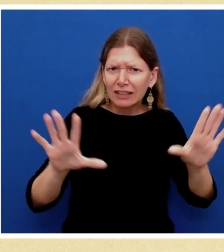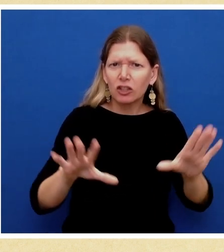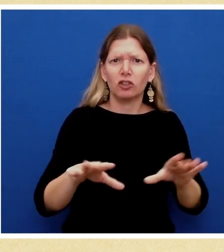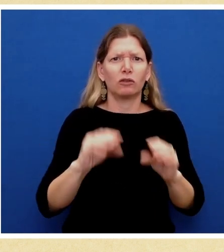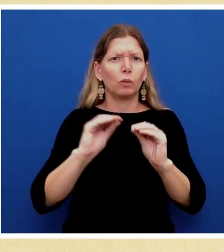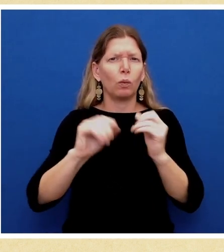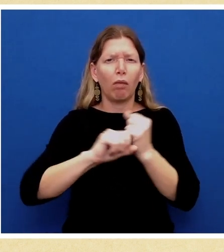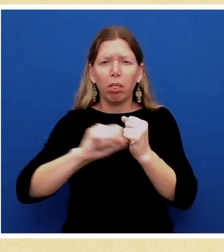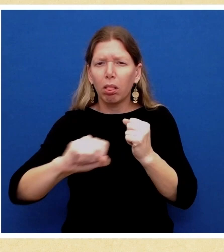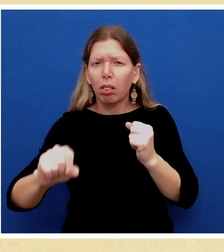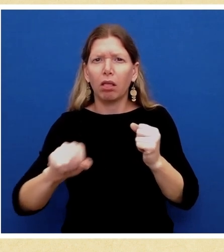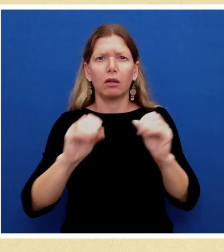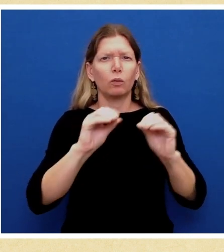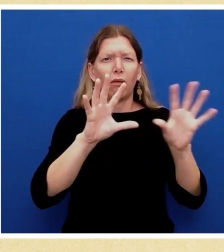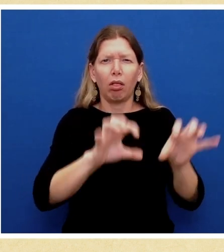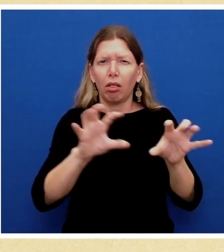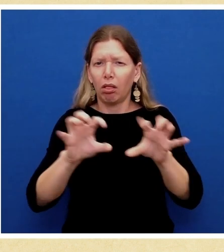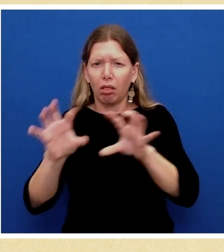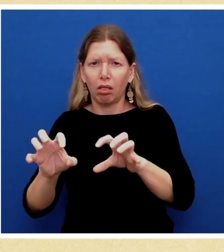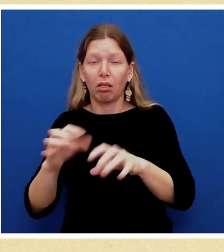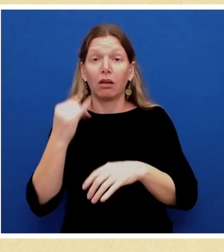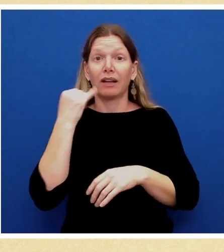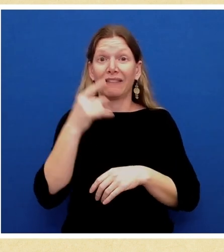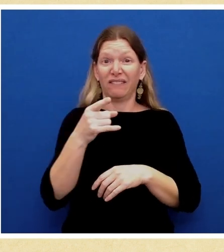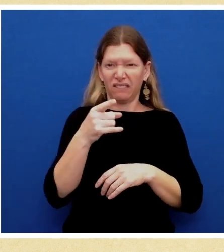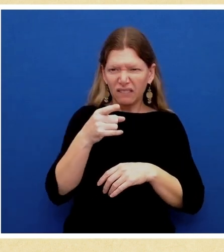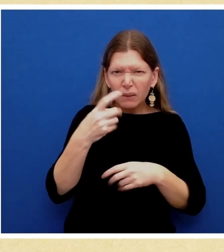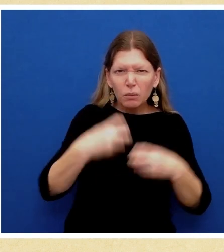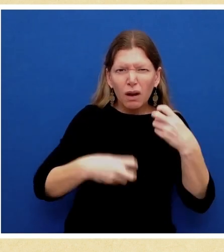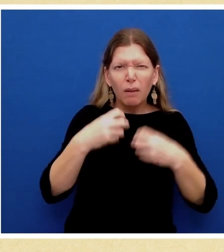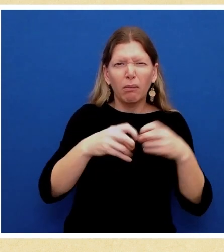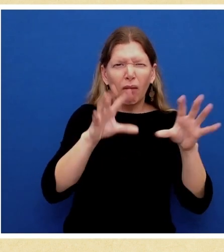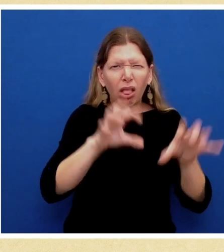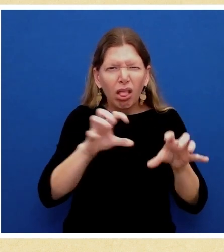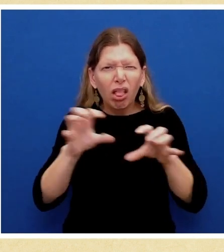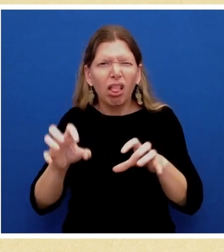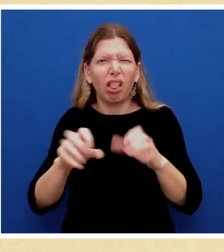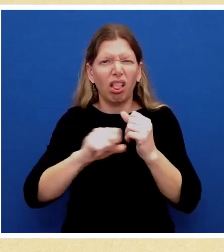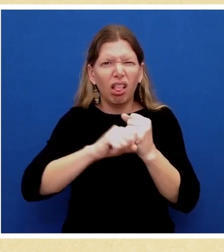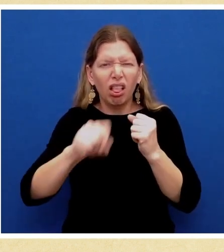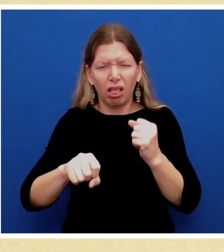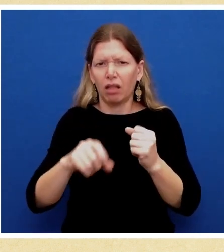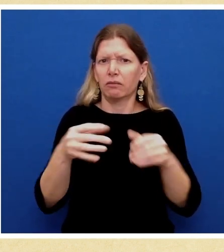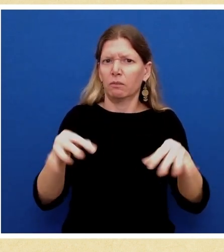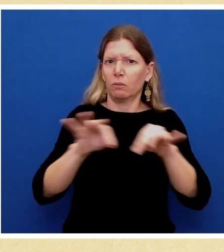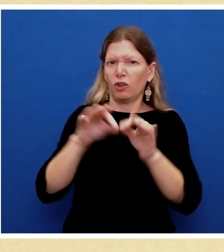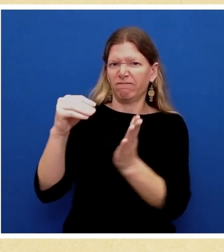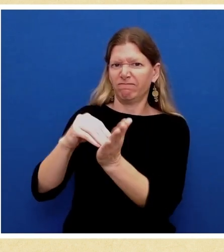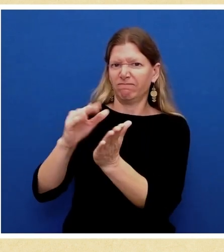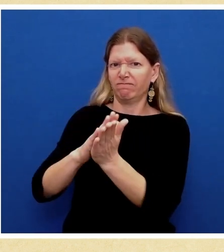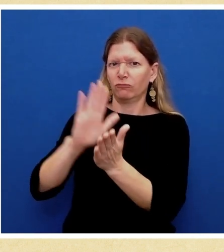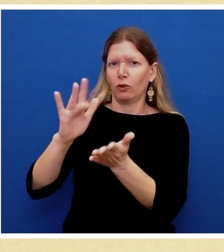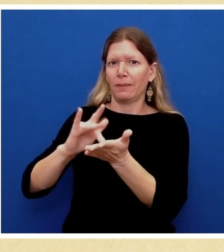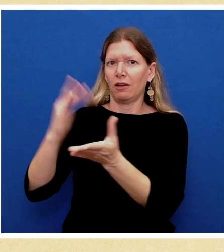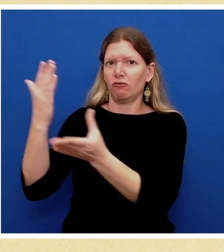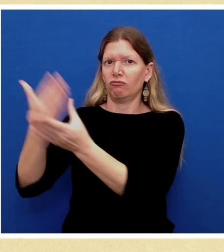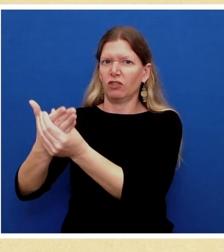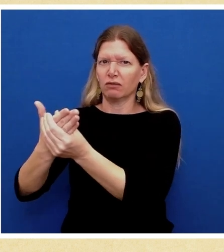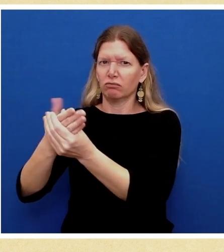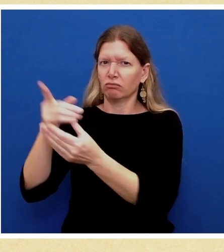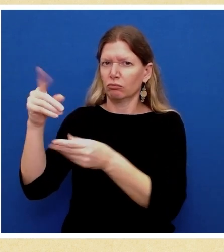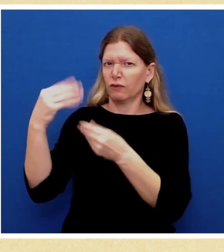and delay-free. If you experience problems with the VRI, tell the provider and ask them to make a note of it in your